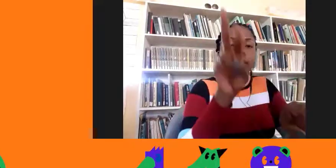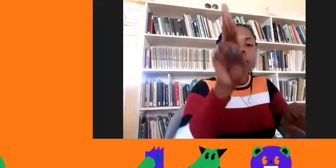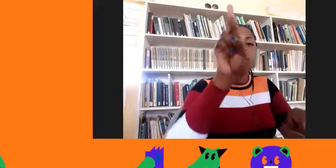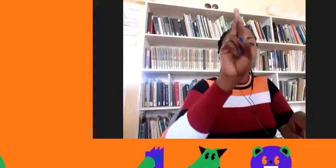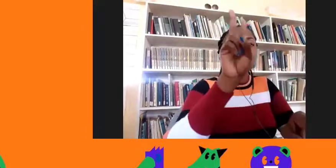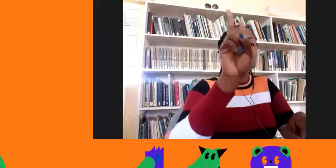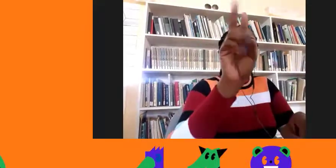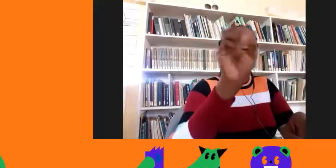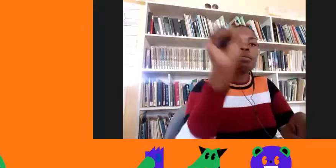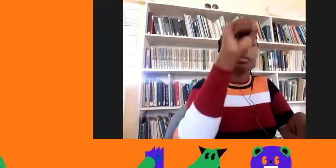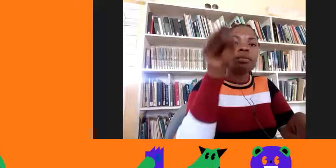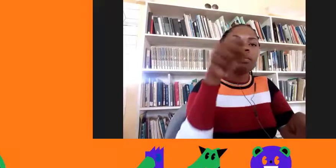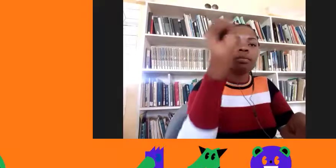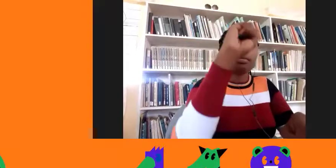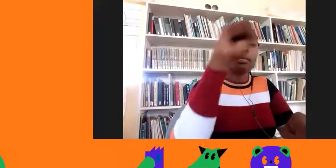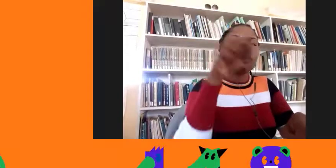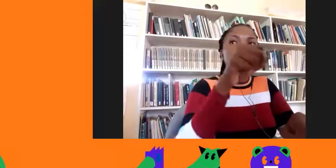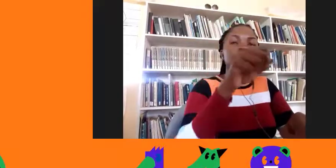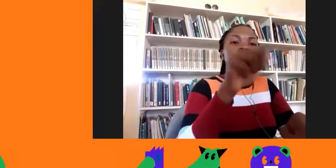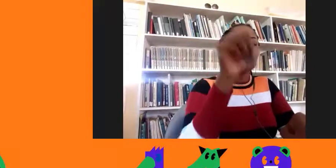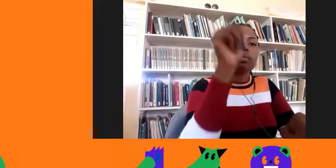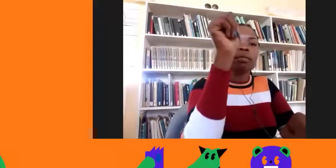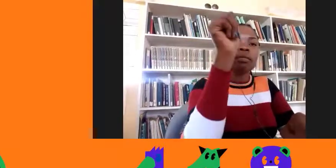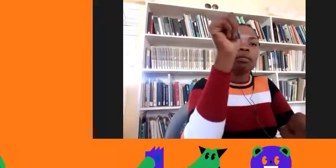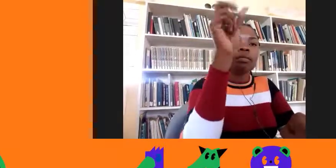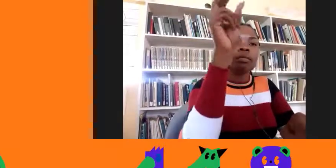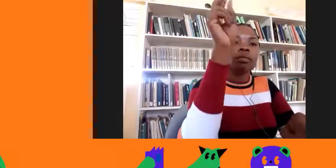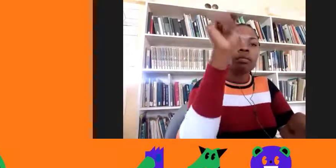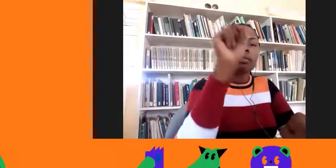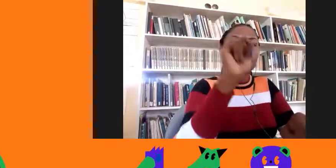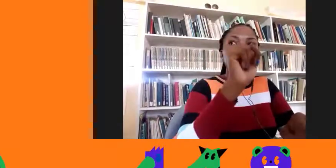with our two examples.